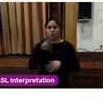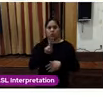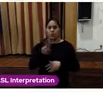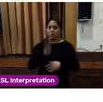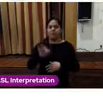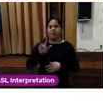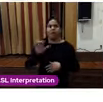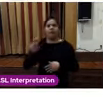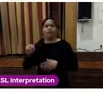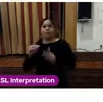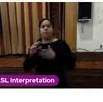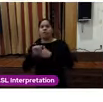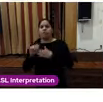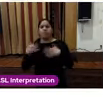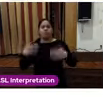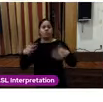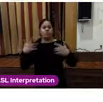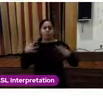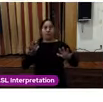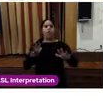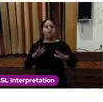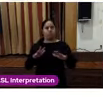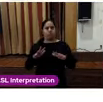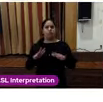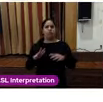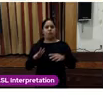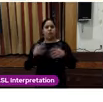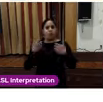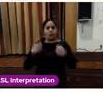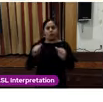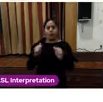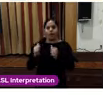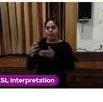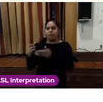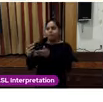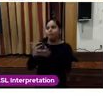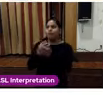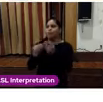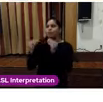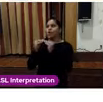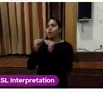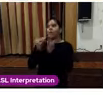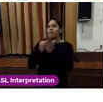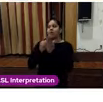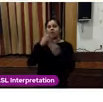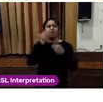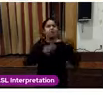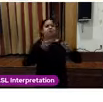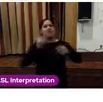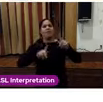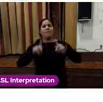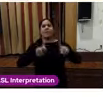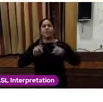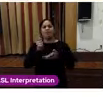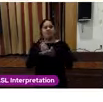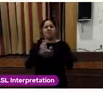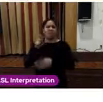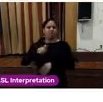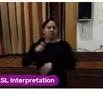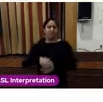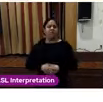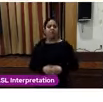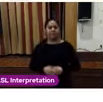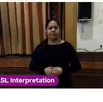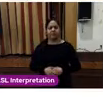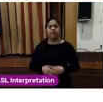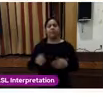out for the program. So we're going to try to authorize and get more to get people the help that they need. So there's that. And then